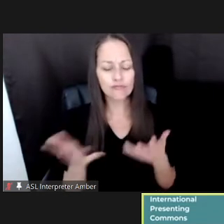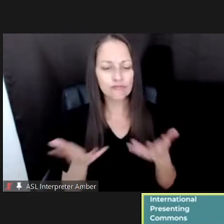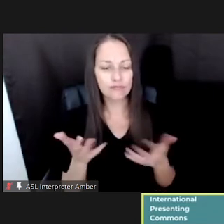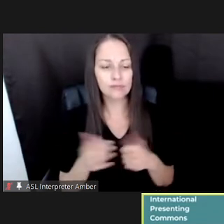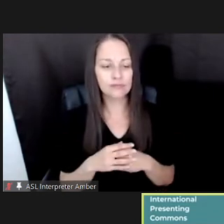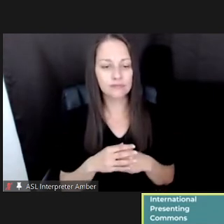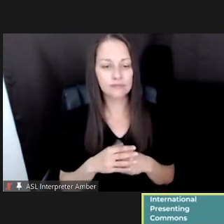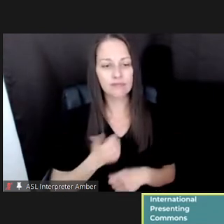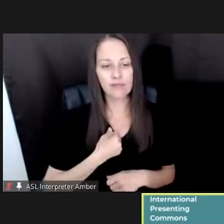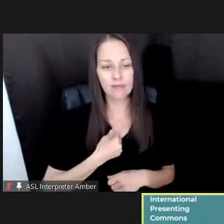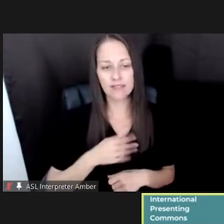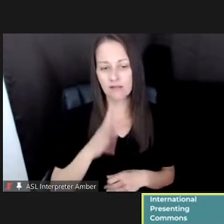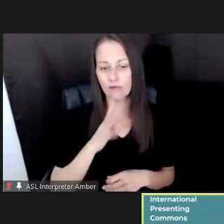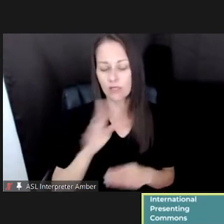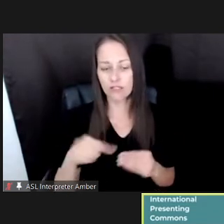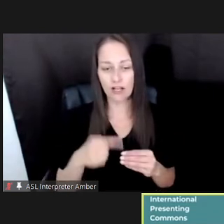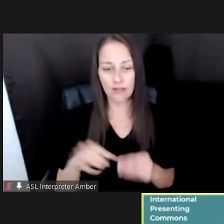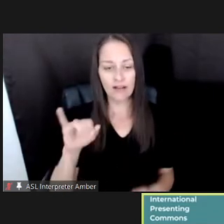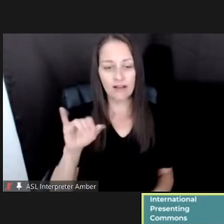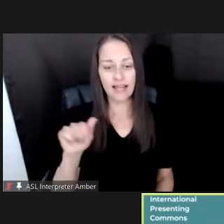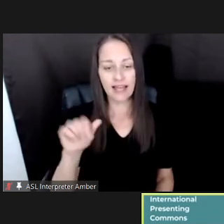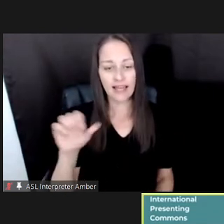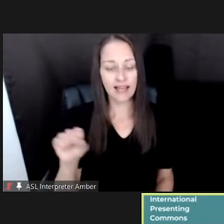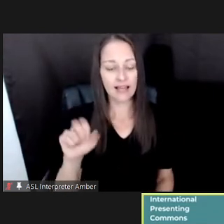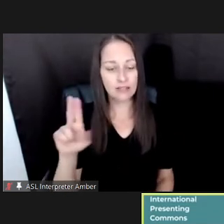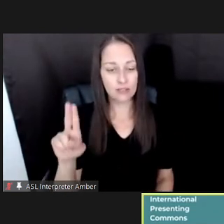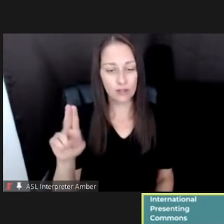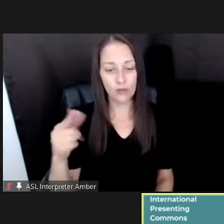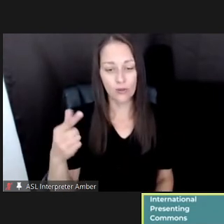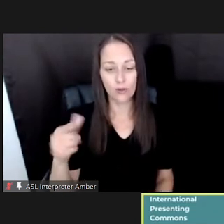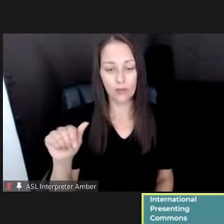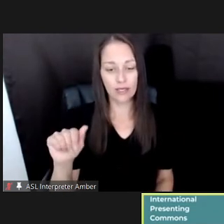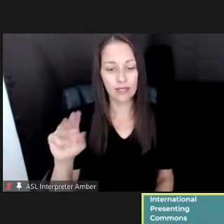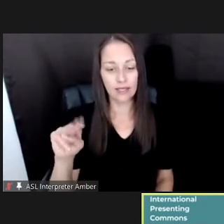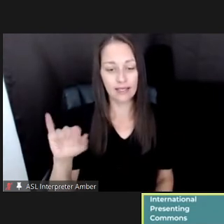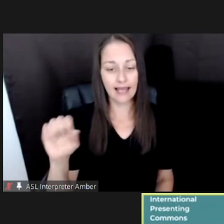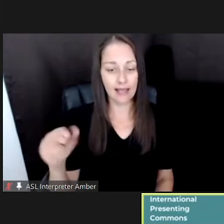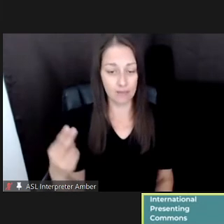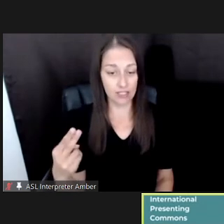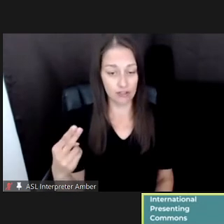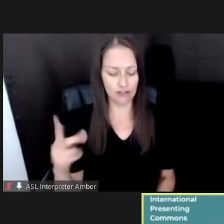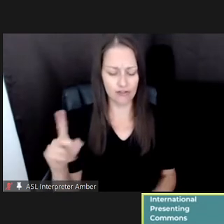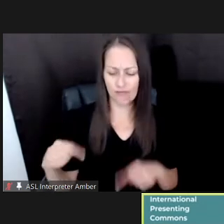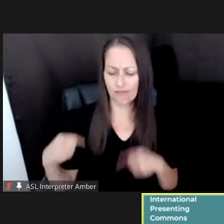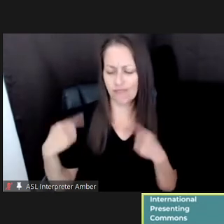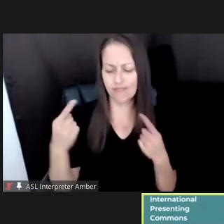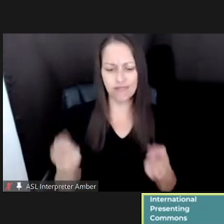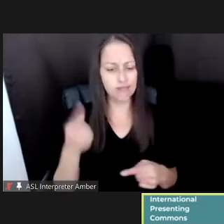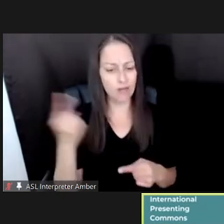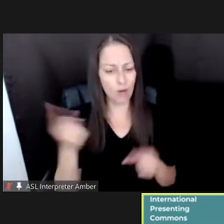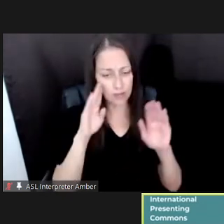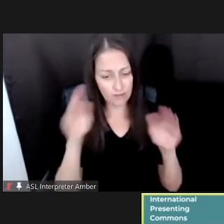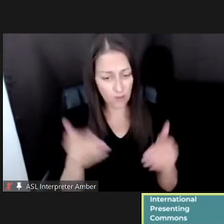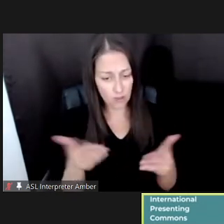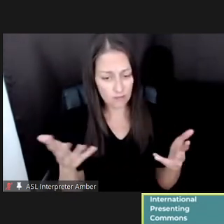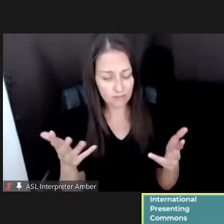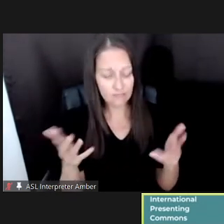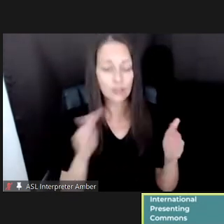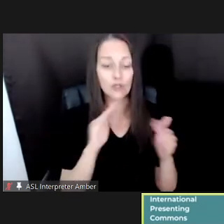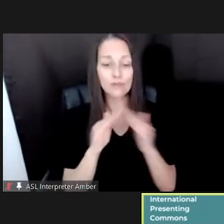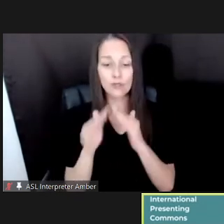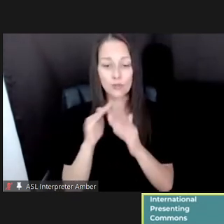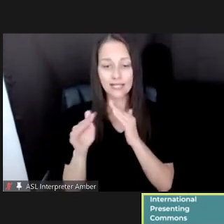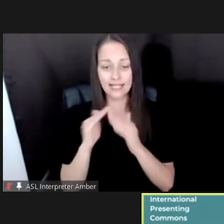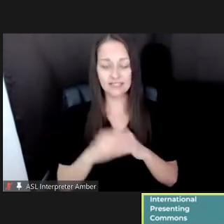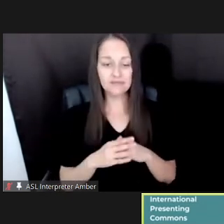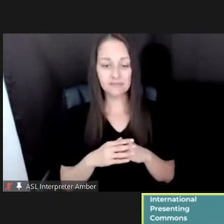ASU Gamage, because one of the things that we have constantly focused on is community. And when we look